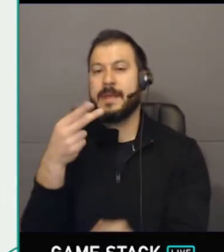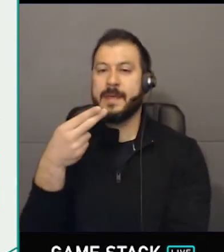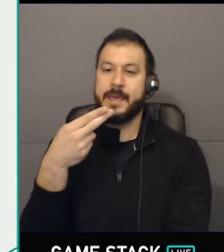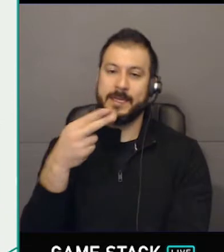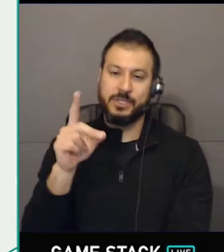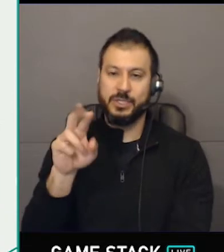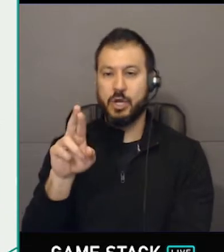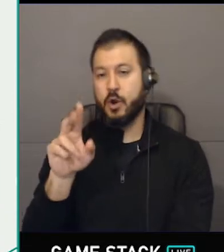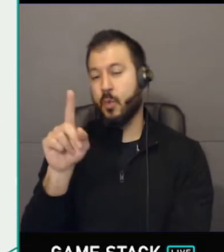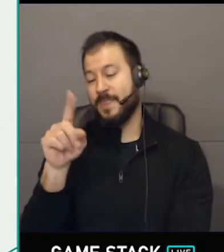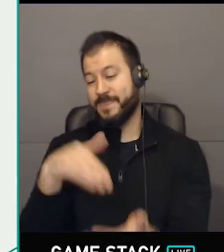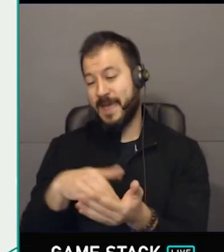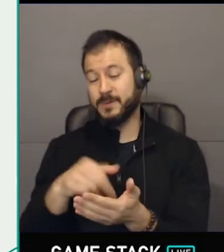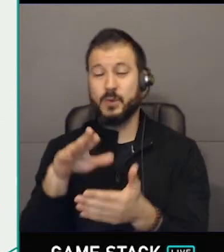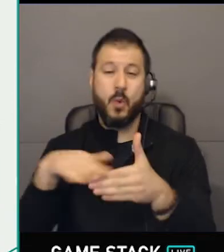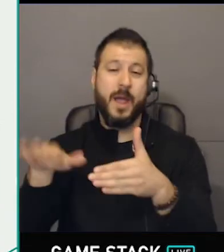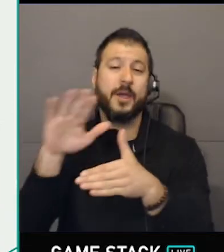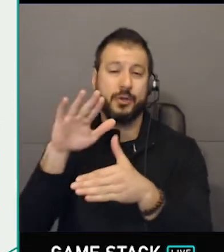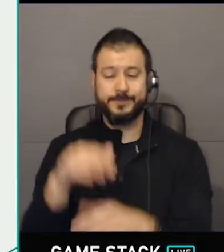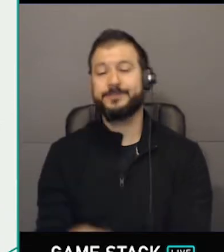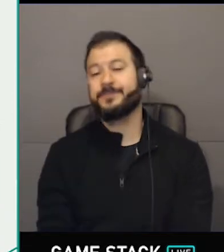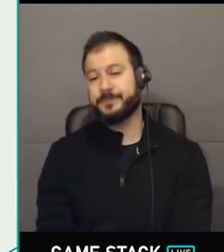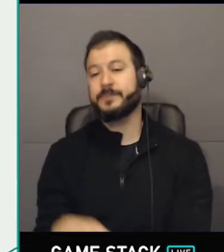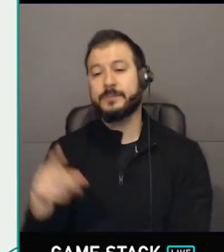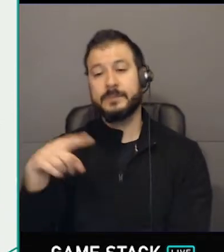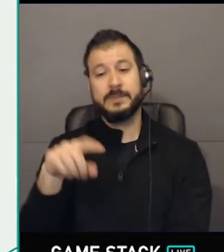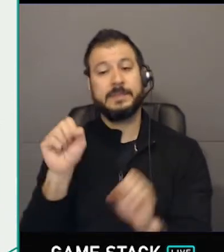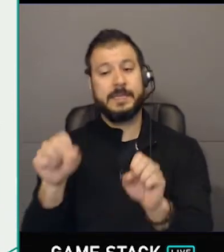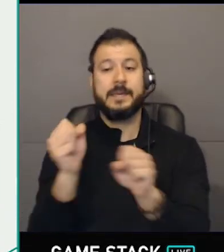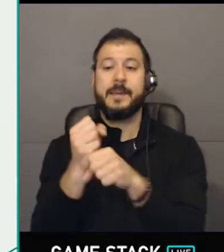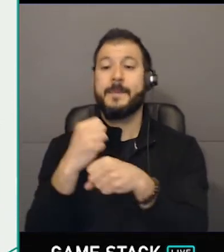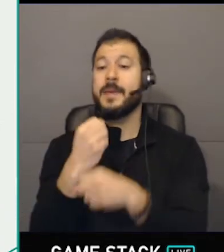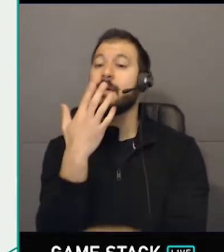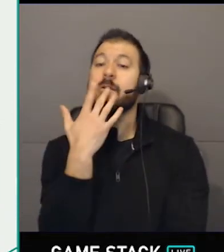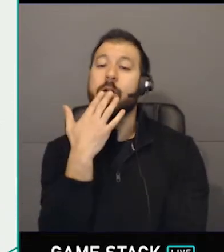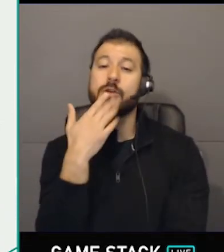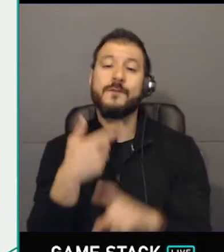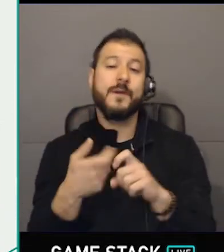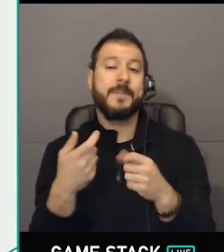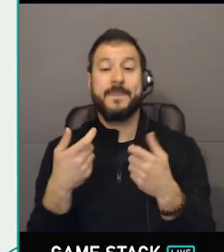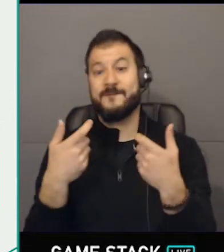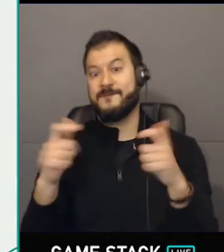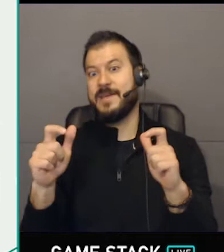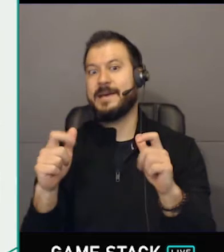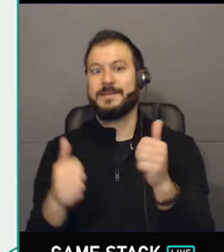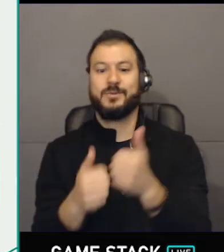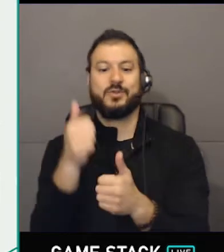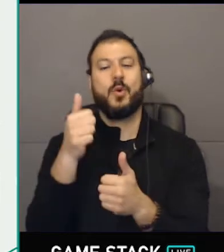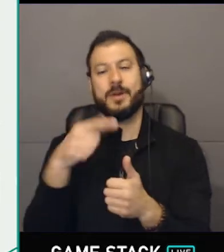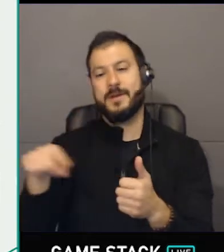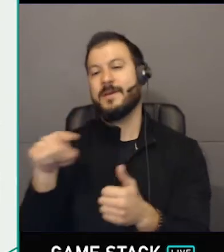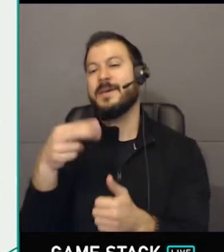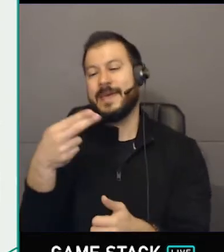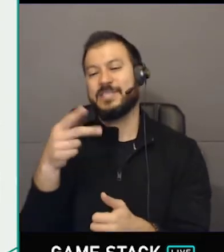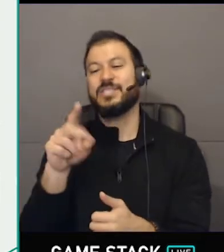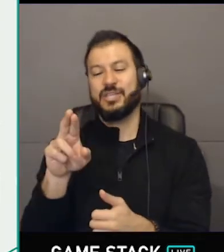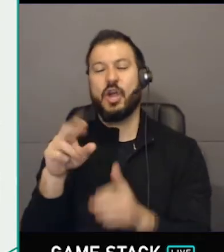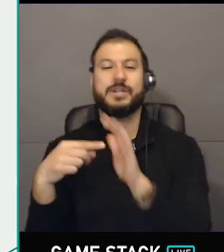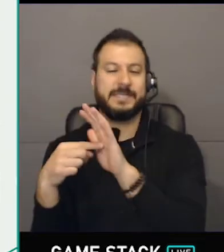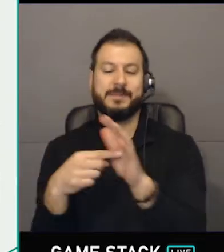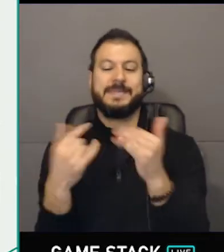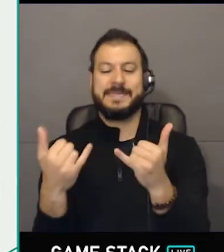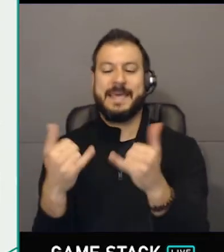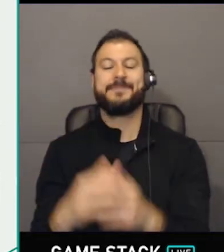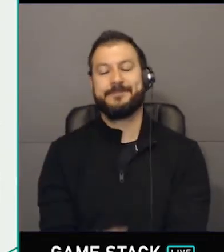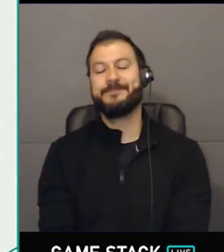1400, or higher tier. These are capable of reproducing the colors from the vast majority of consumer HDR displays out there today.